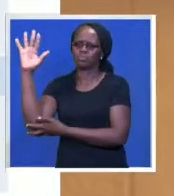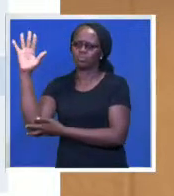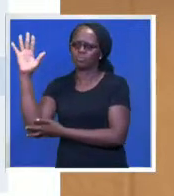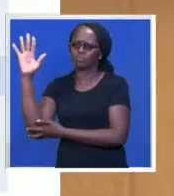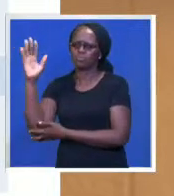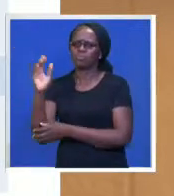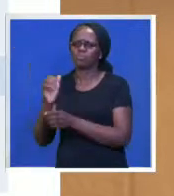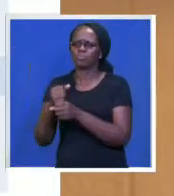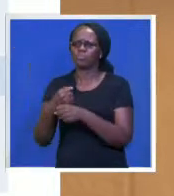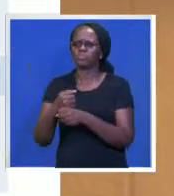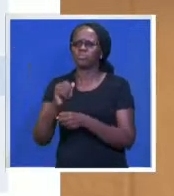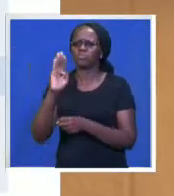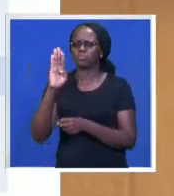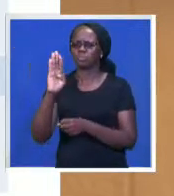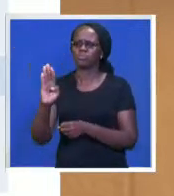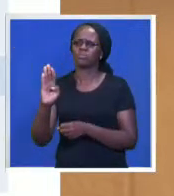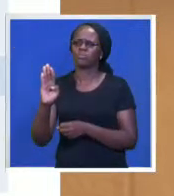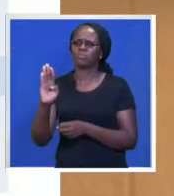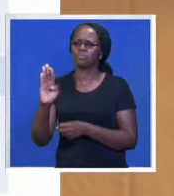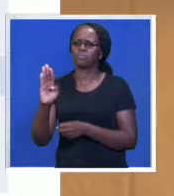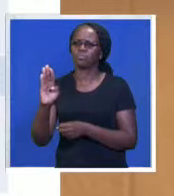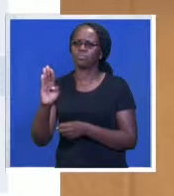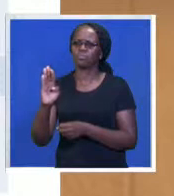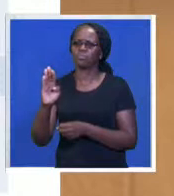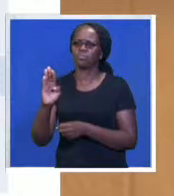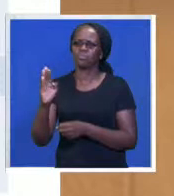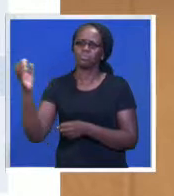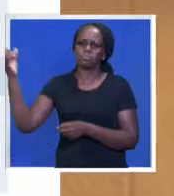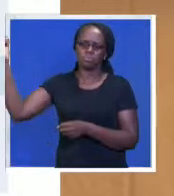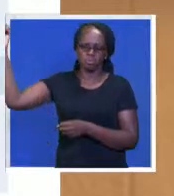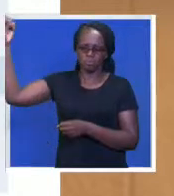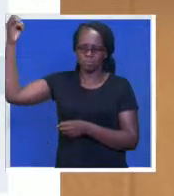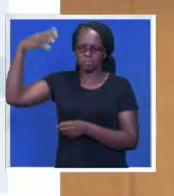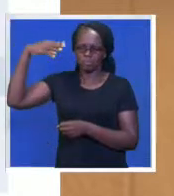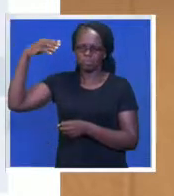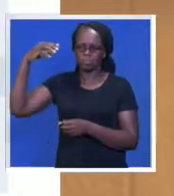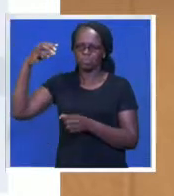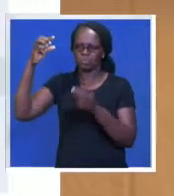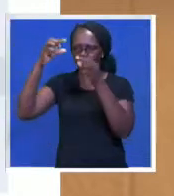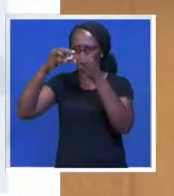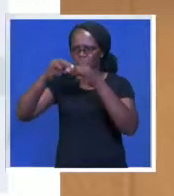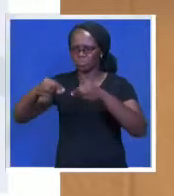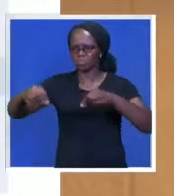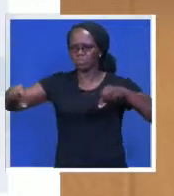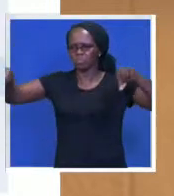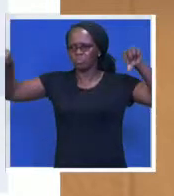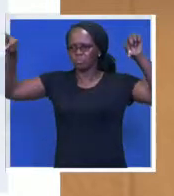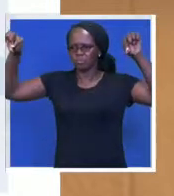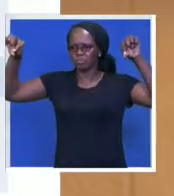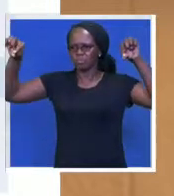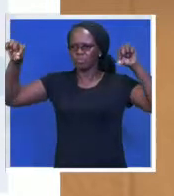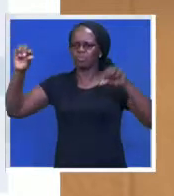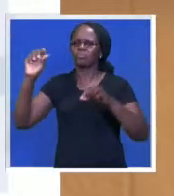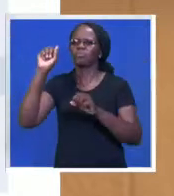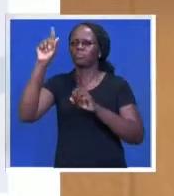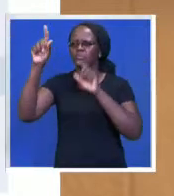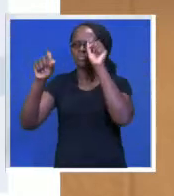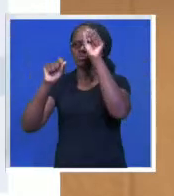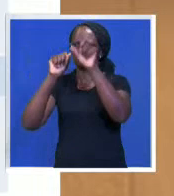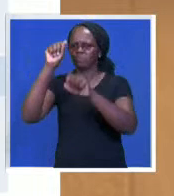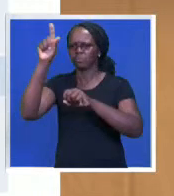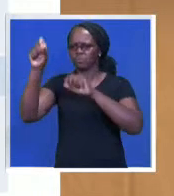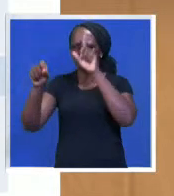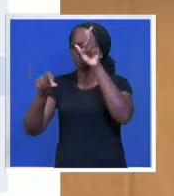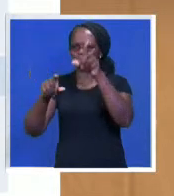in the firmament, meaning sun, moon, and sky. And star. Now,